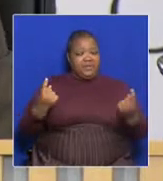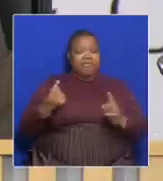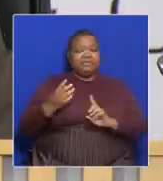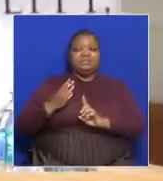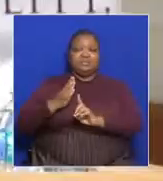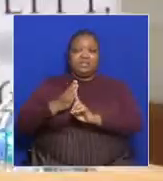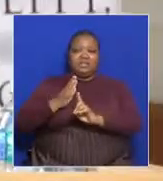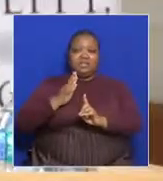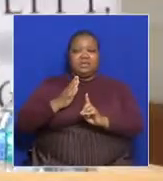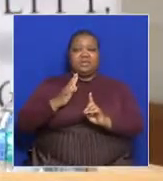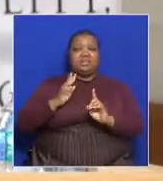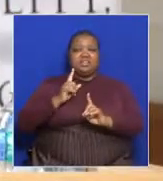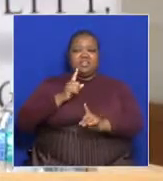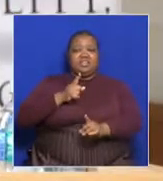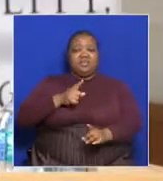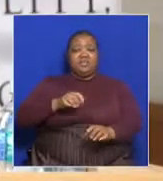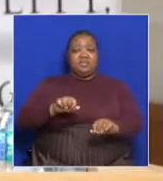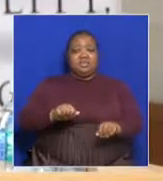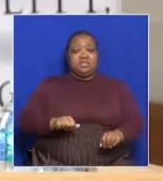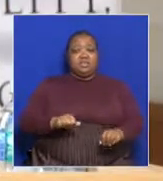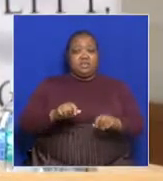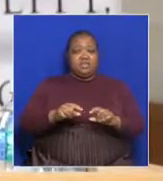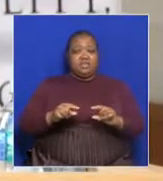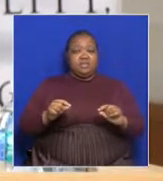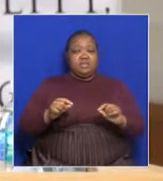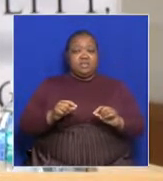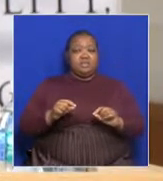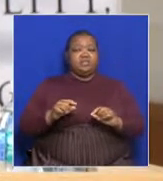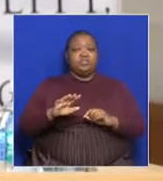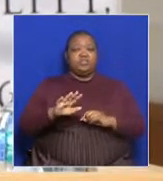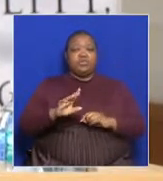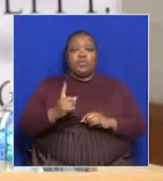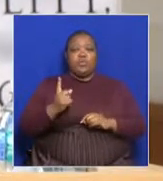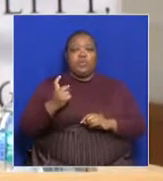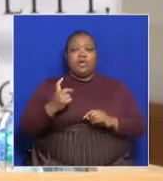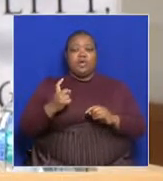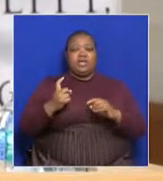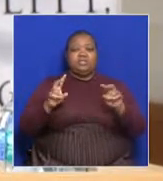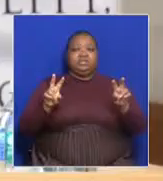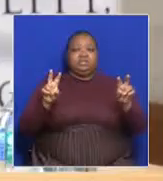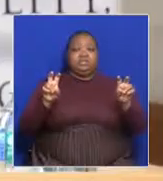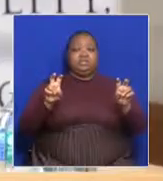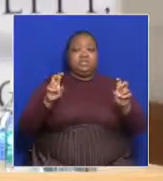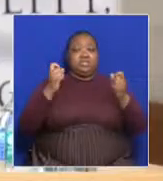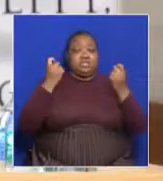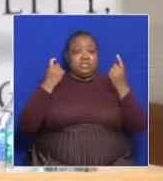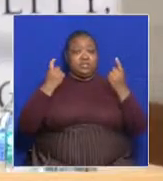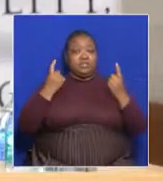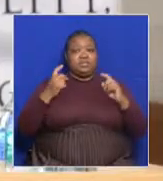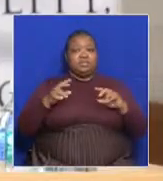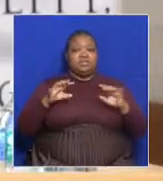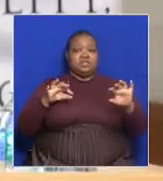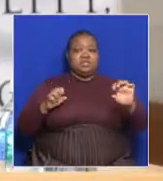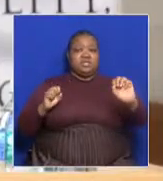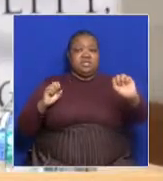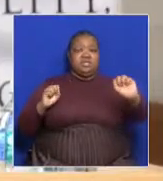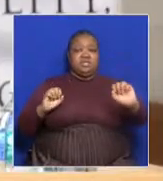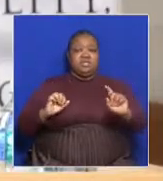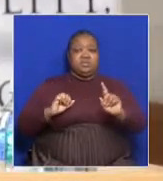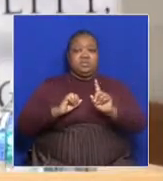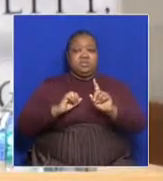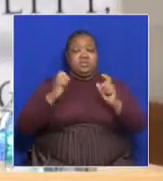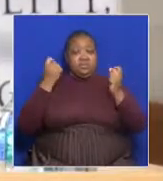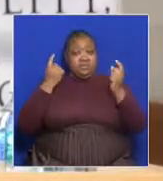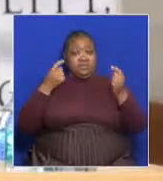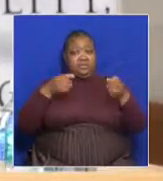Just to finish off on one issue, as I understand your testimony, the container arrived, it had a